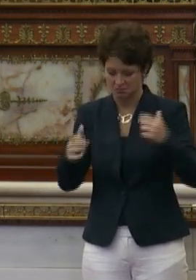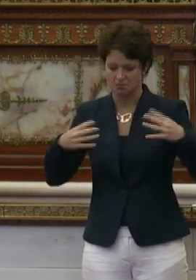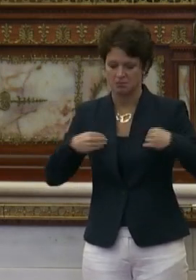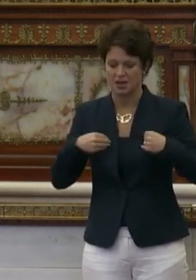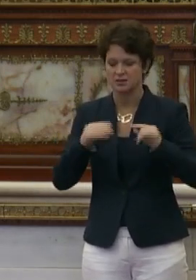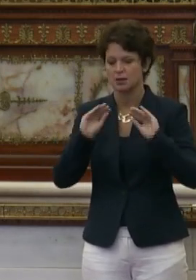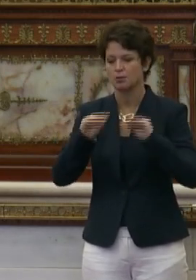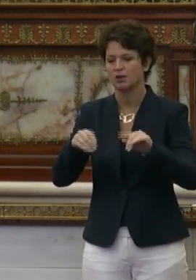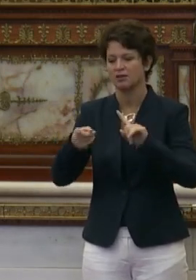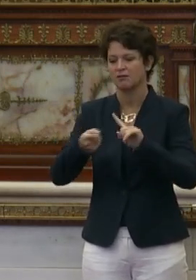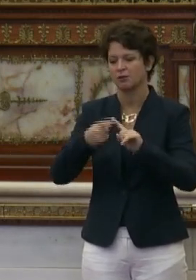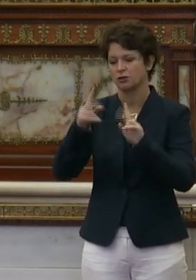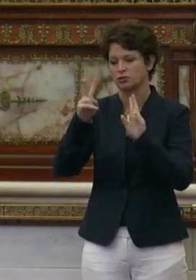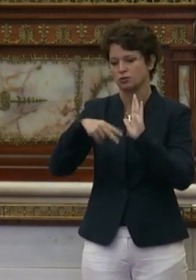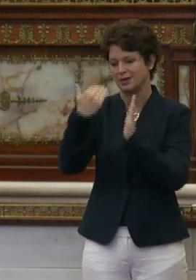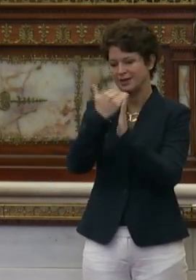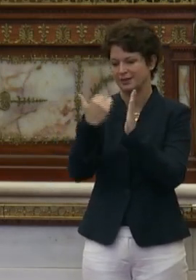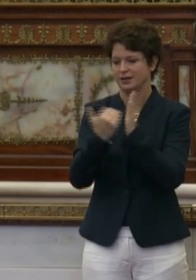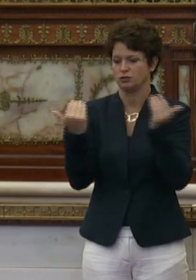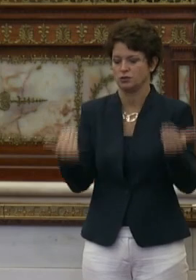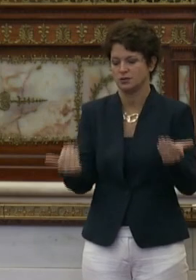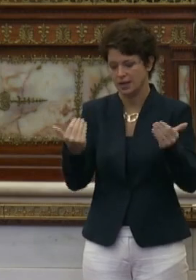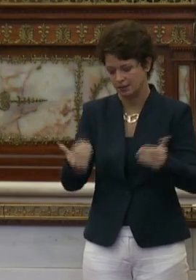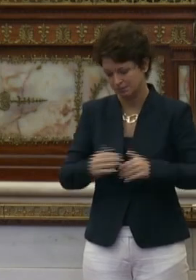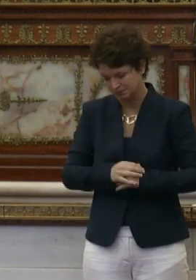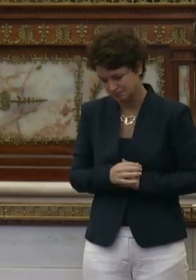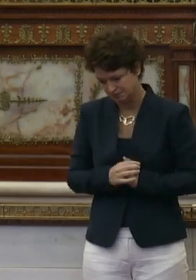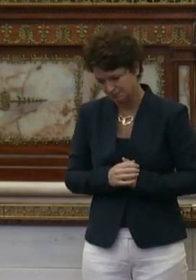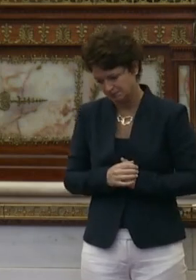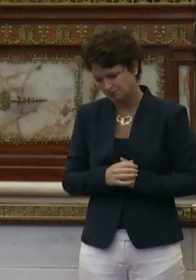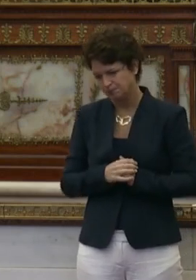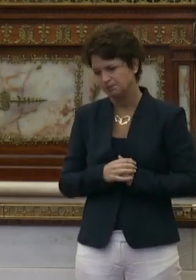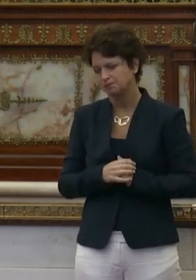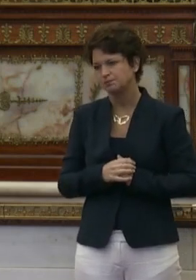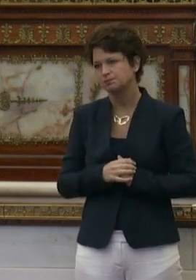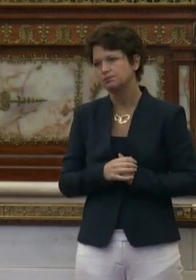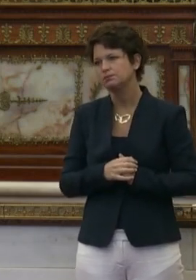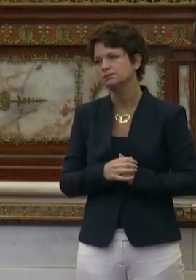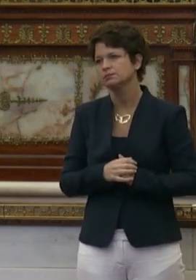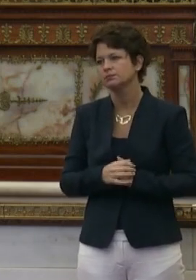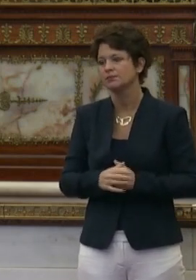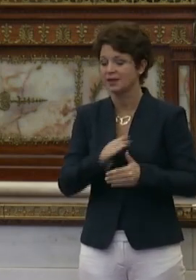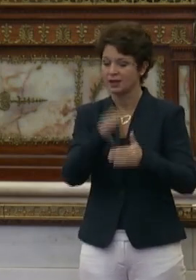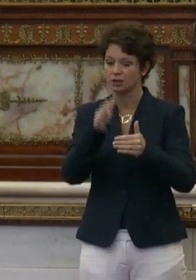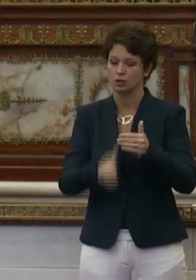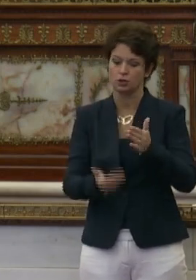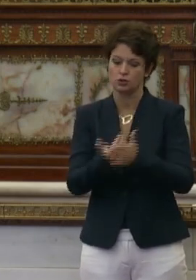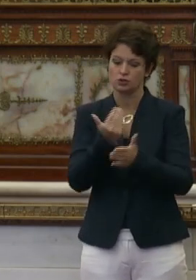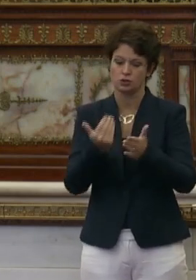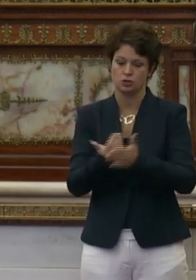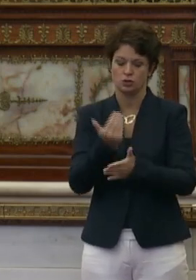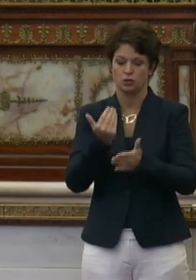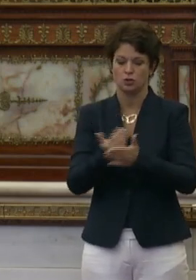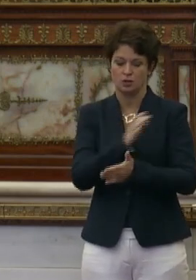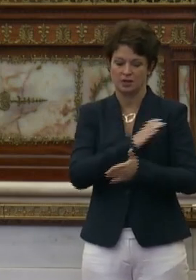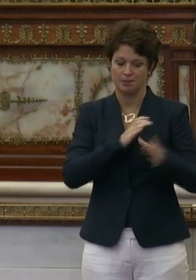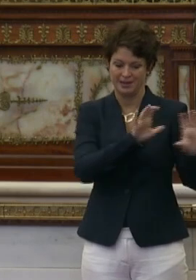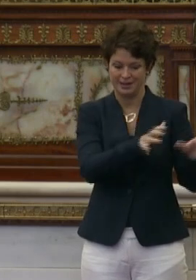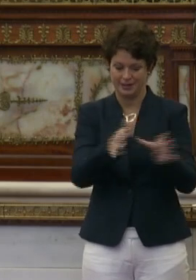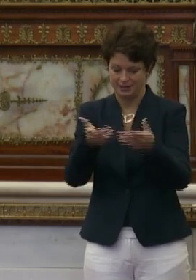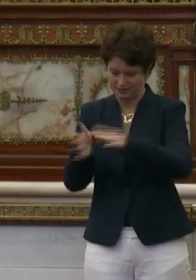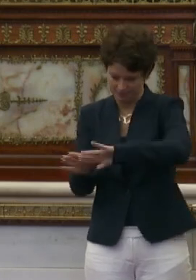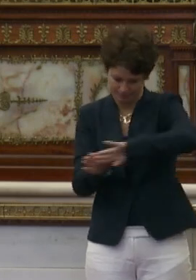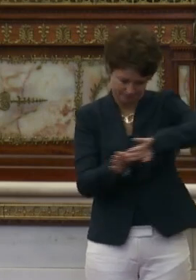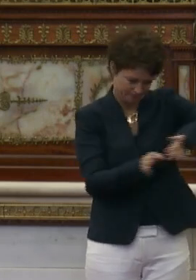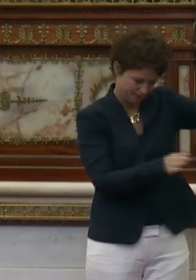have it, and this bill will be placed on our first reading calendar today. That concludes our reports from committee, and our